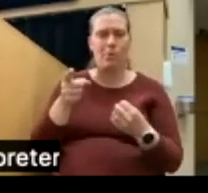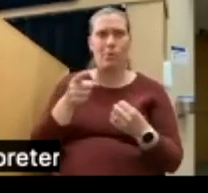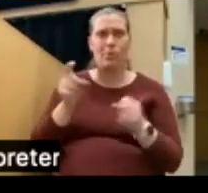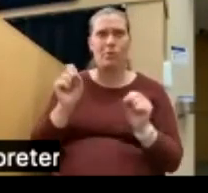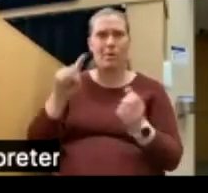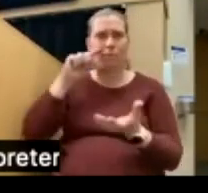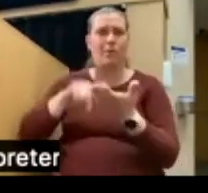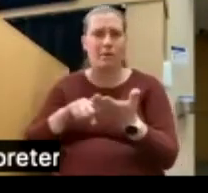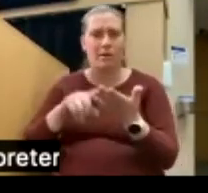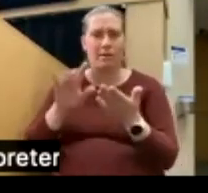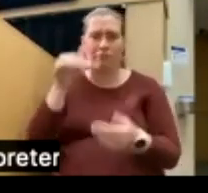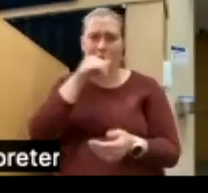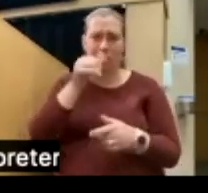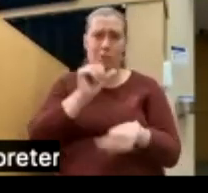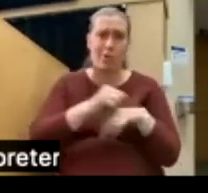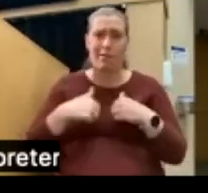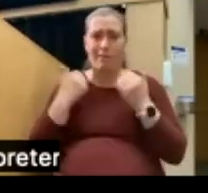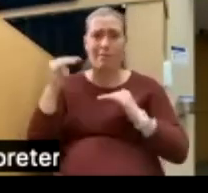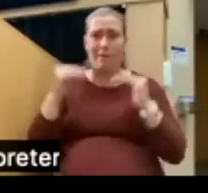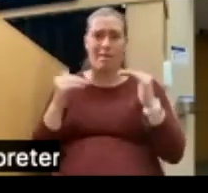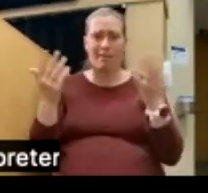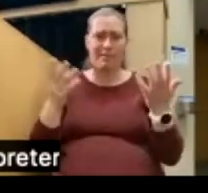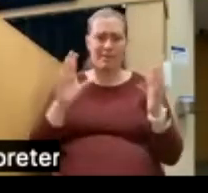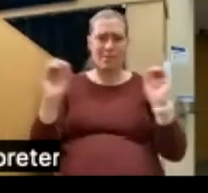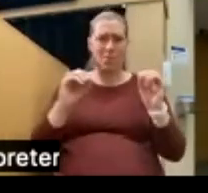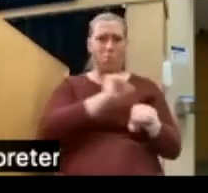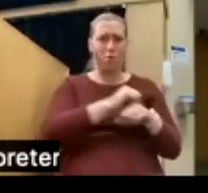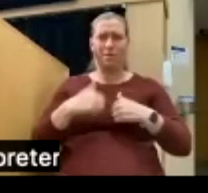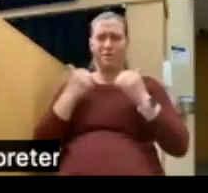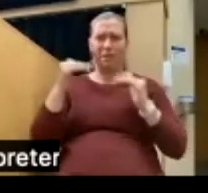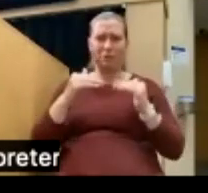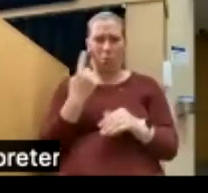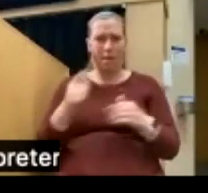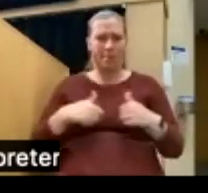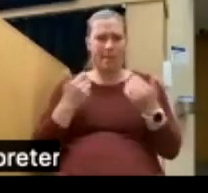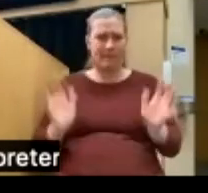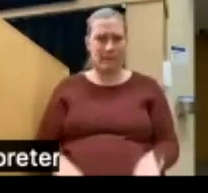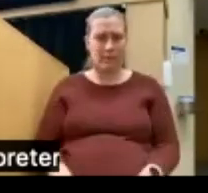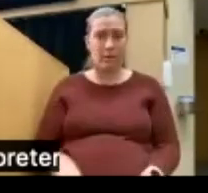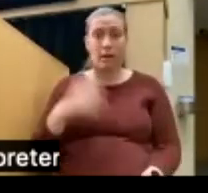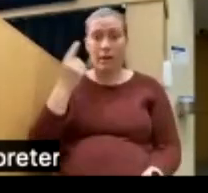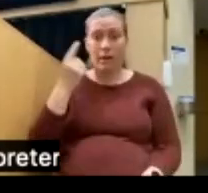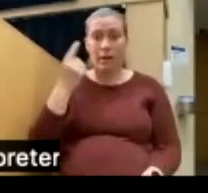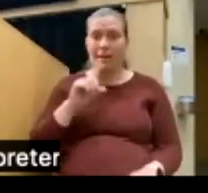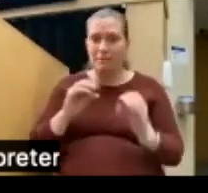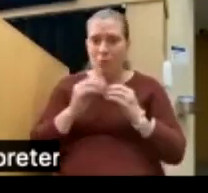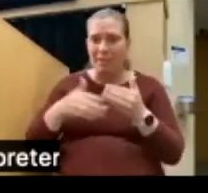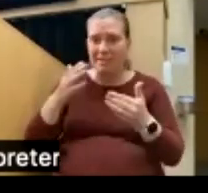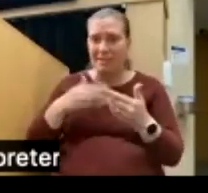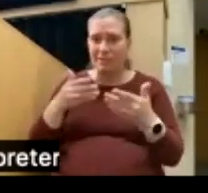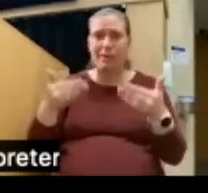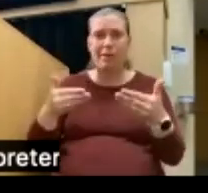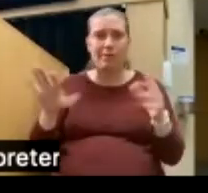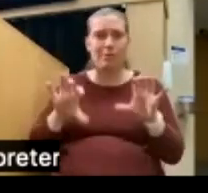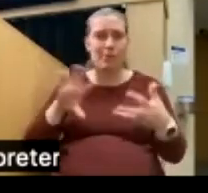like work-life balance, but the reality is we just have one life, and it's so much easier to do the laundry when you're, you know,